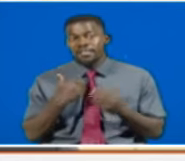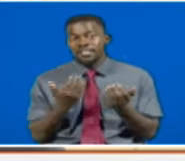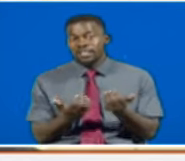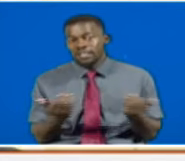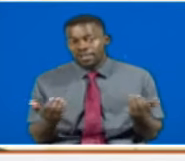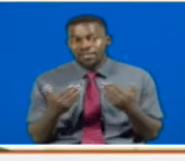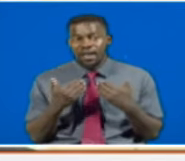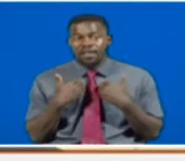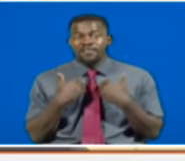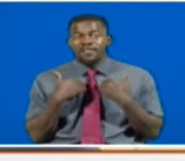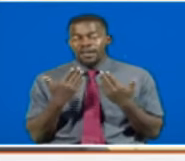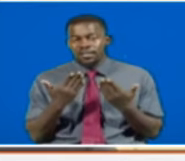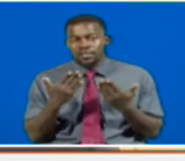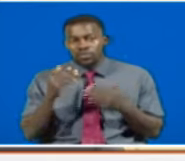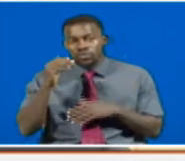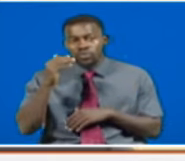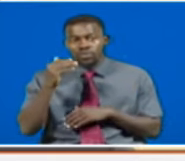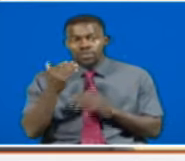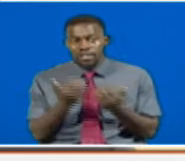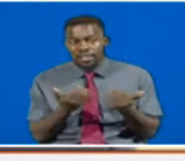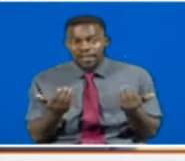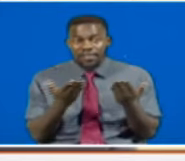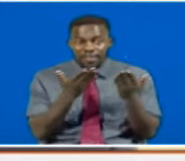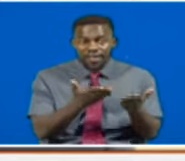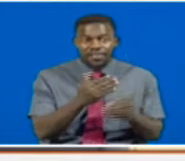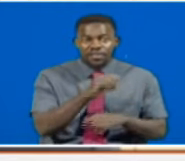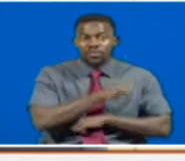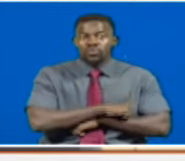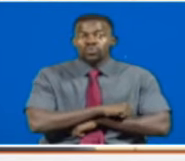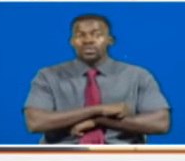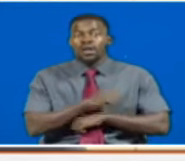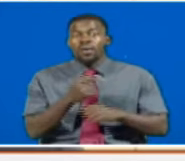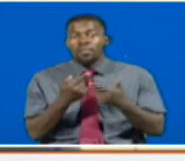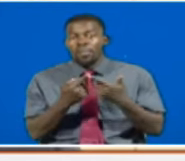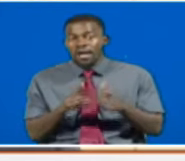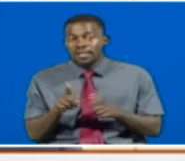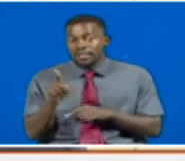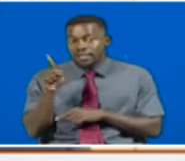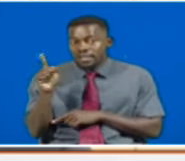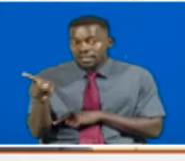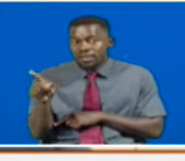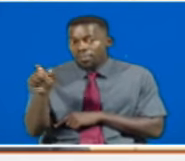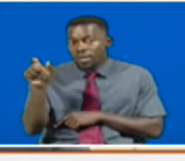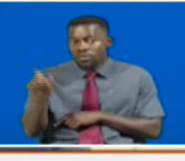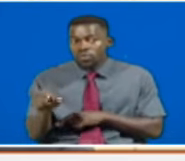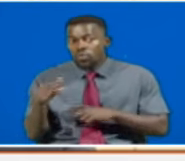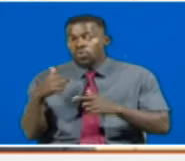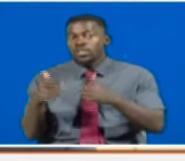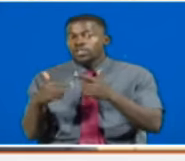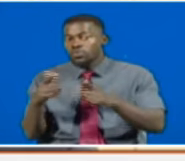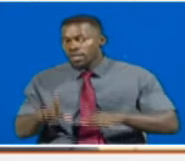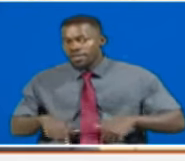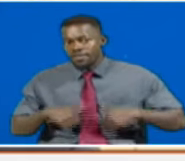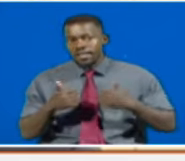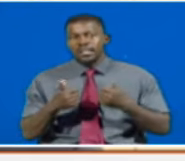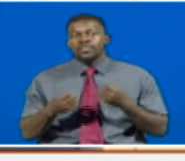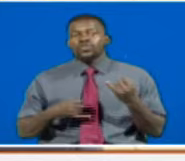They have bills to pay. And yet David Nderitu Ndumo continues to live his best life.